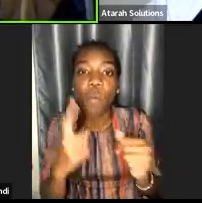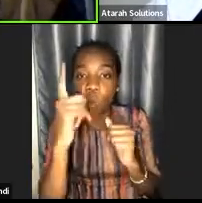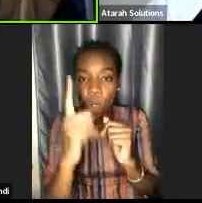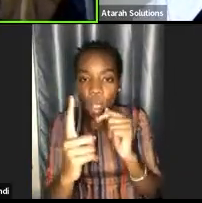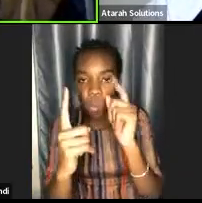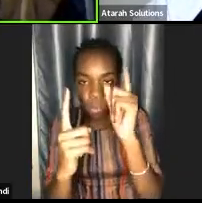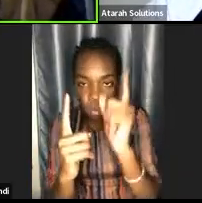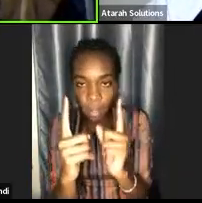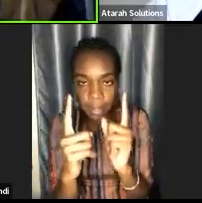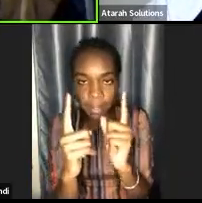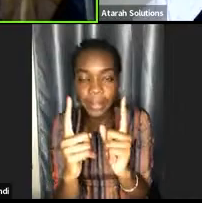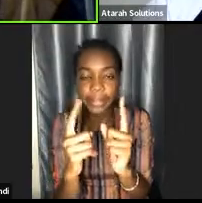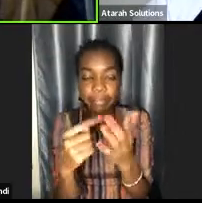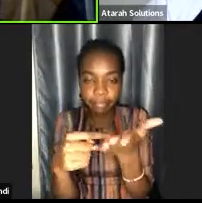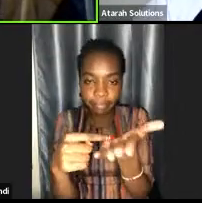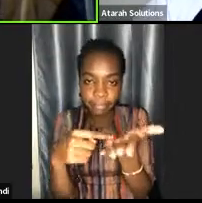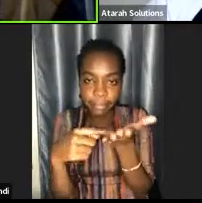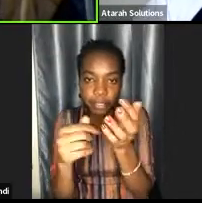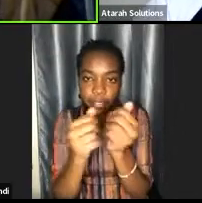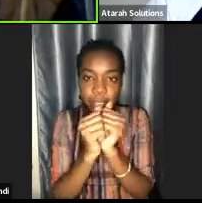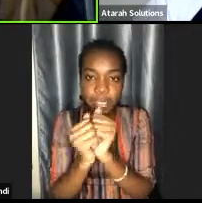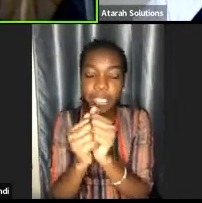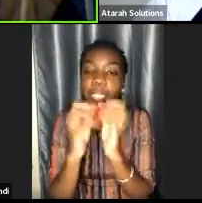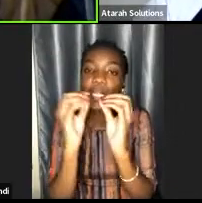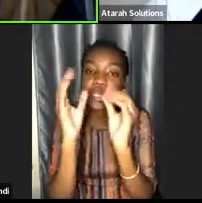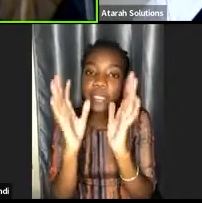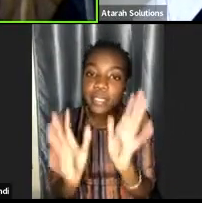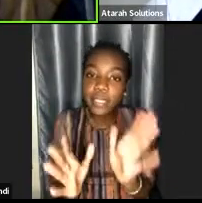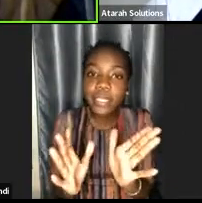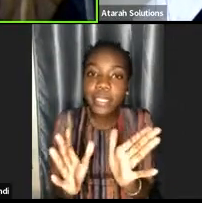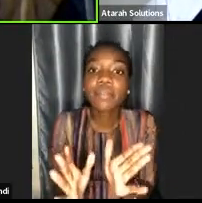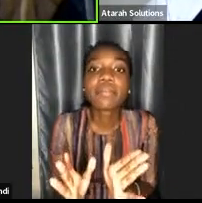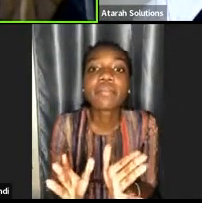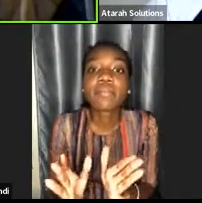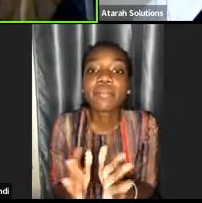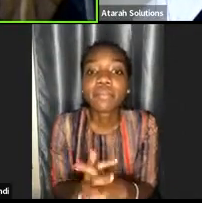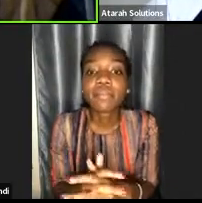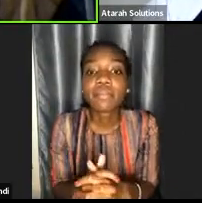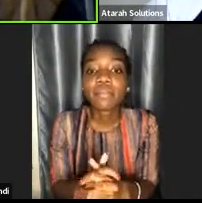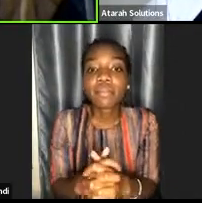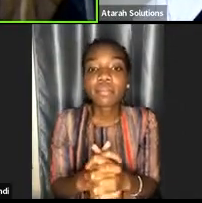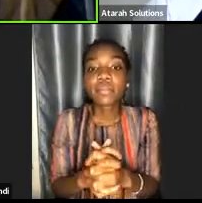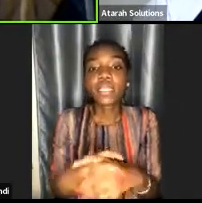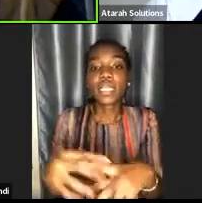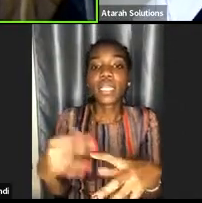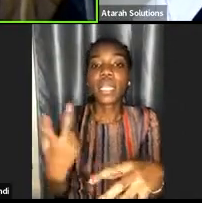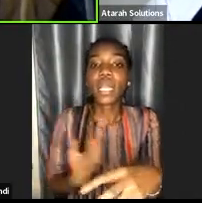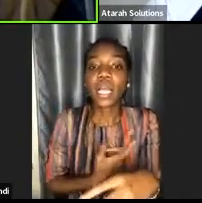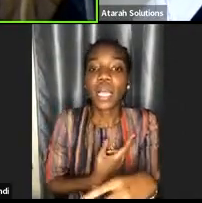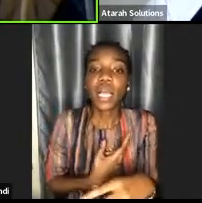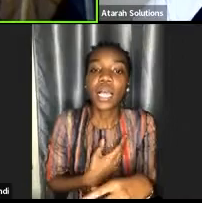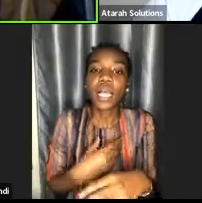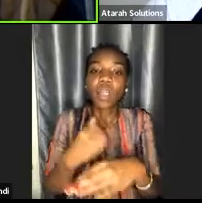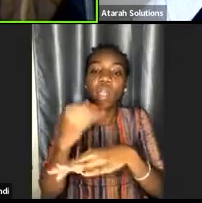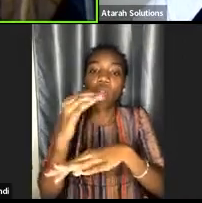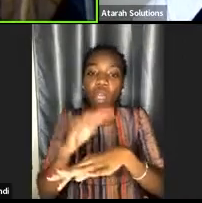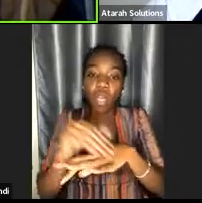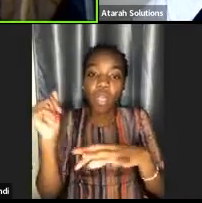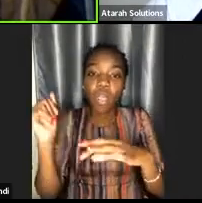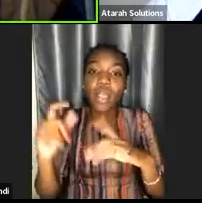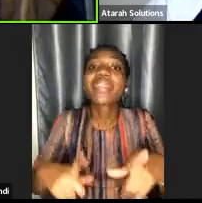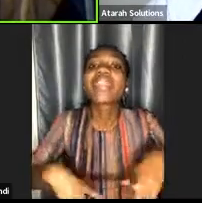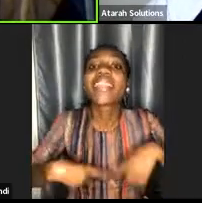live interaction with the fellow trainees and the facilitators. We call it the live virtual class. And then